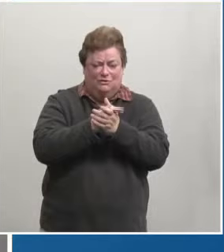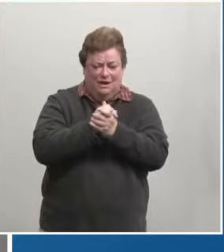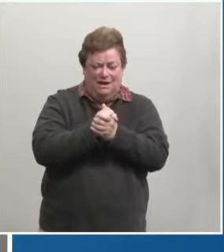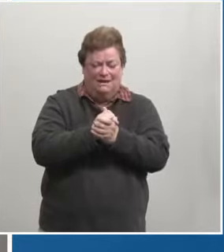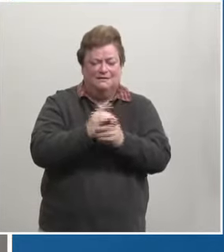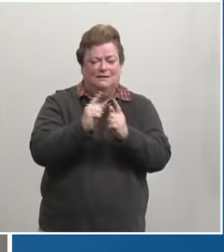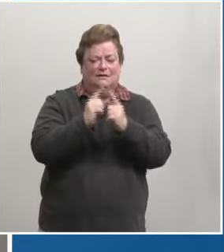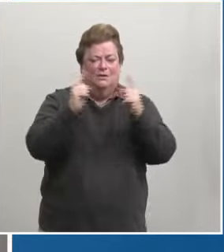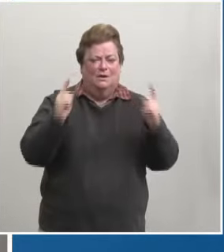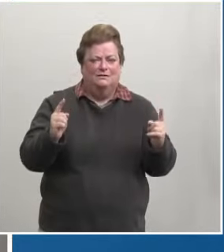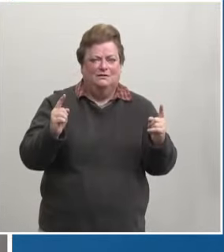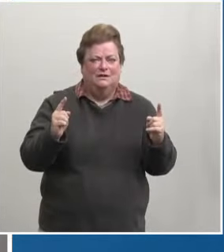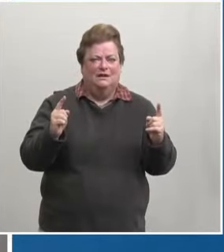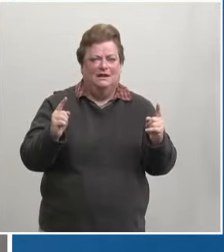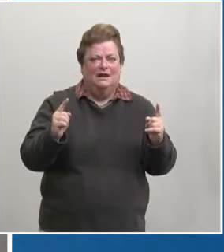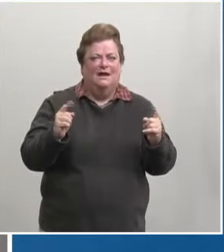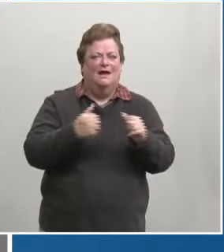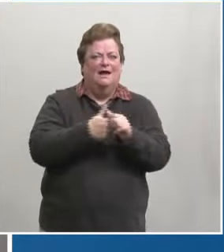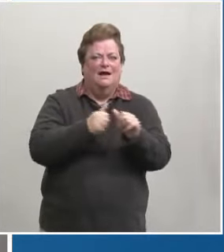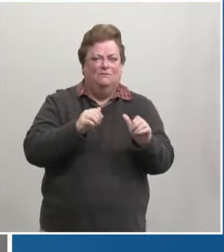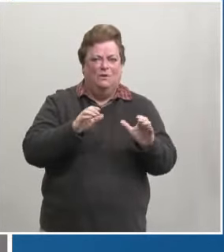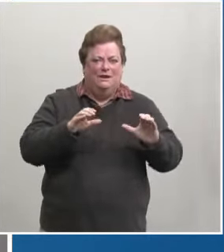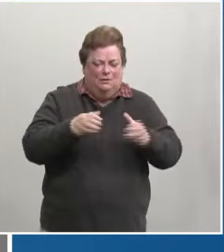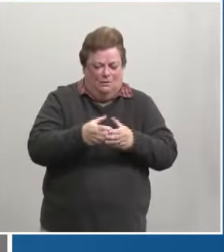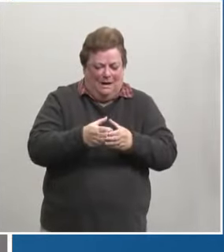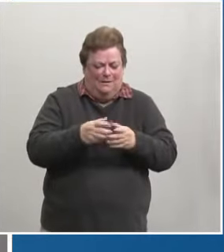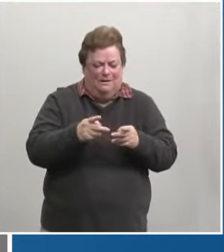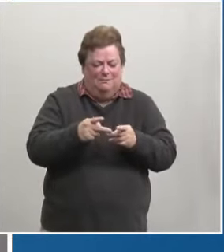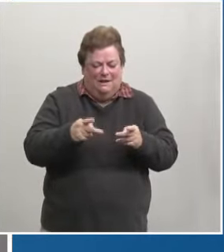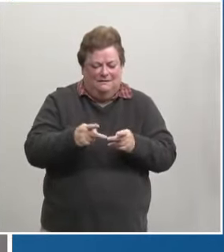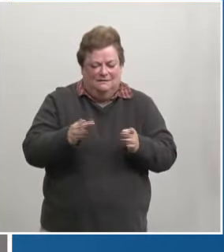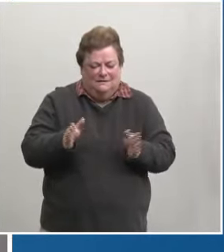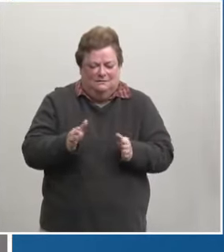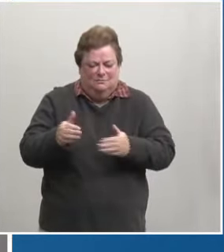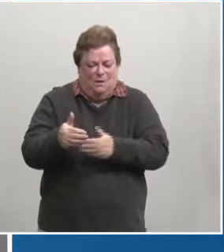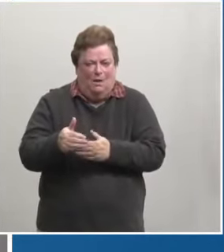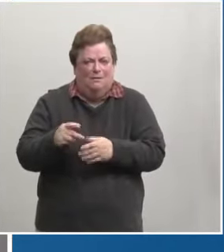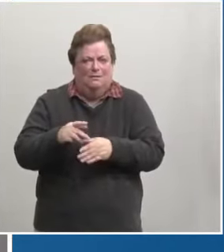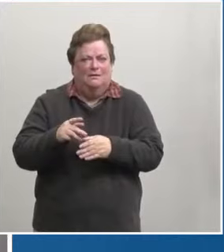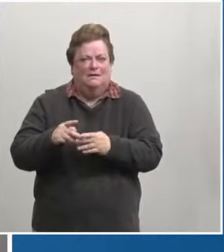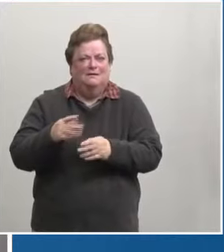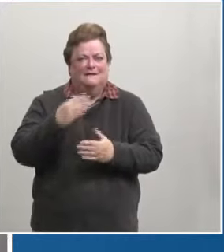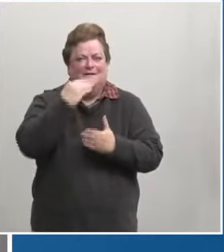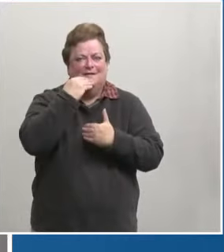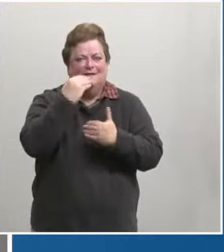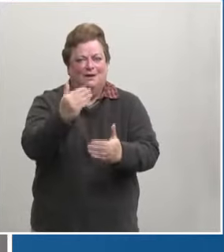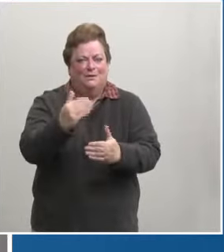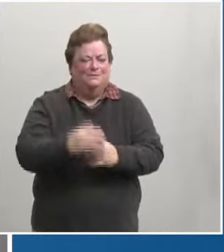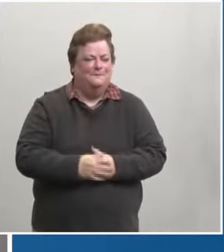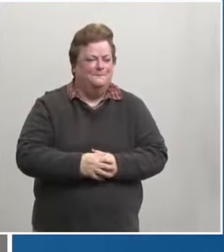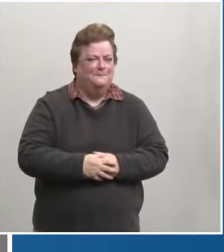watching your distance, and avoiding crowded places and confined spaces. Thank you.